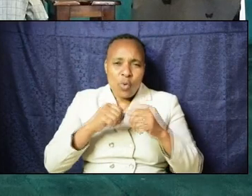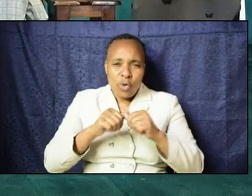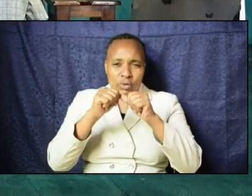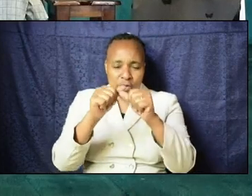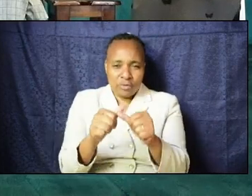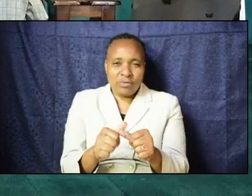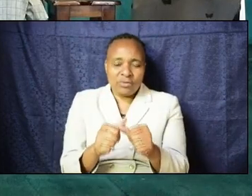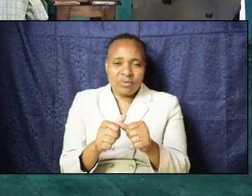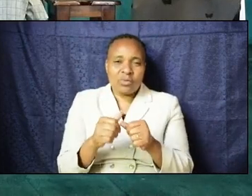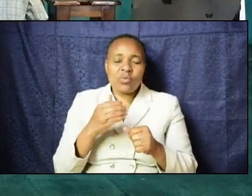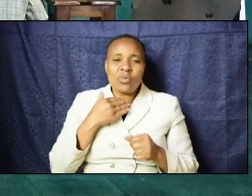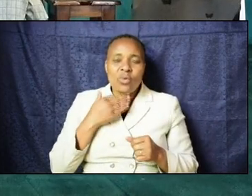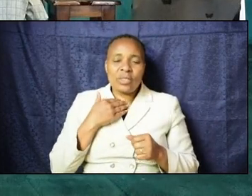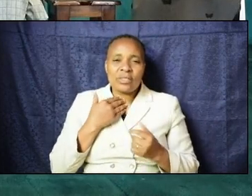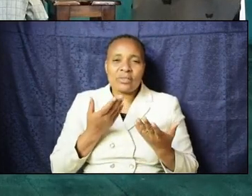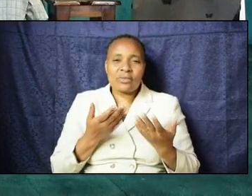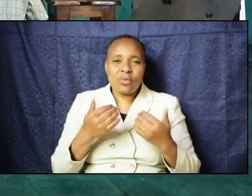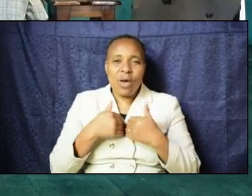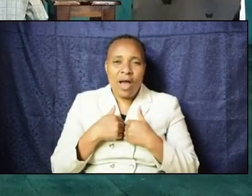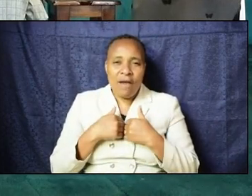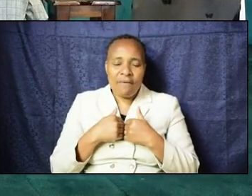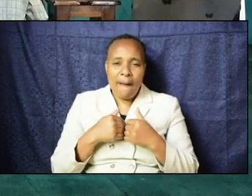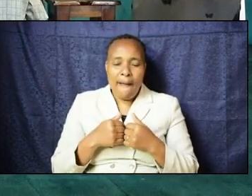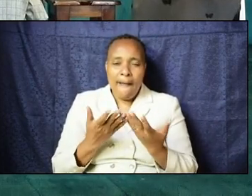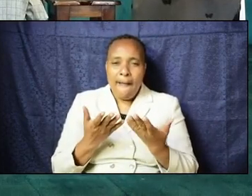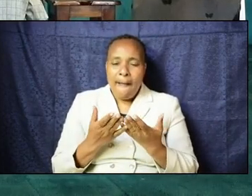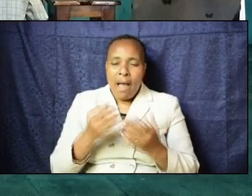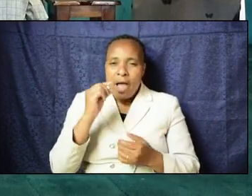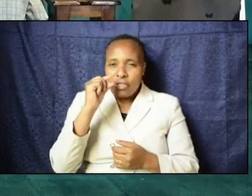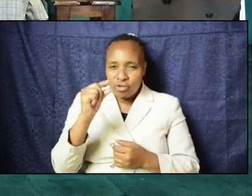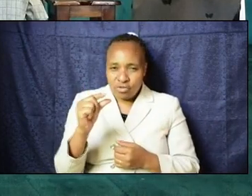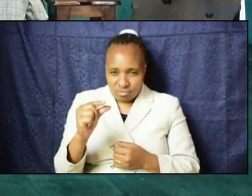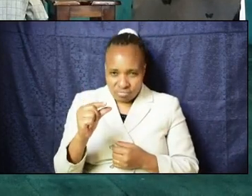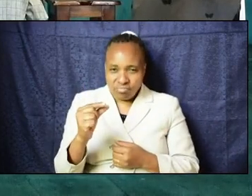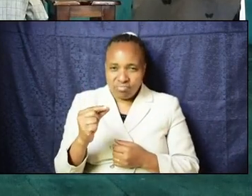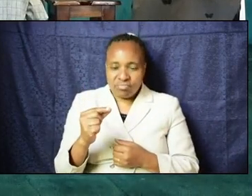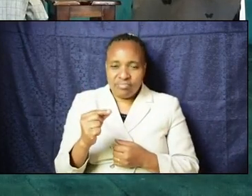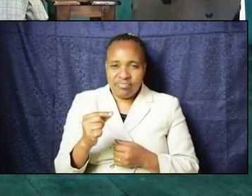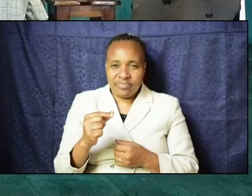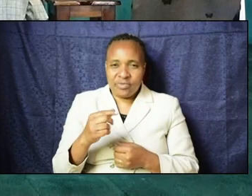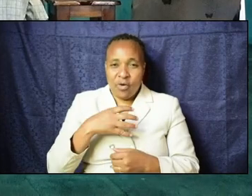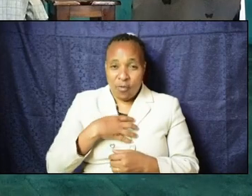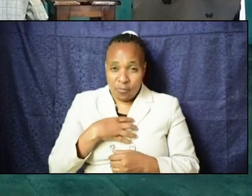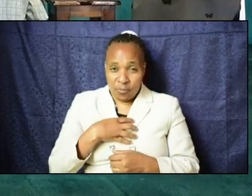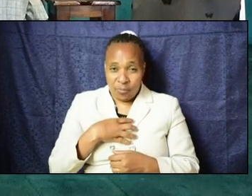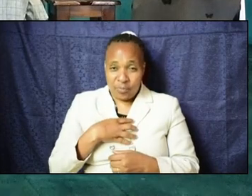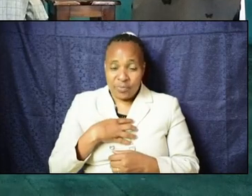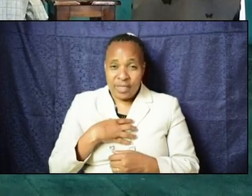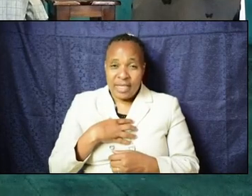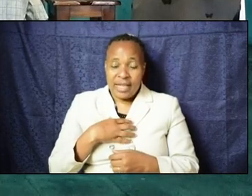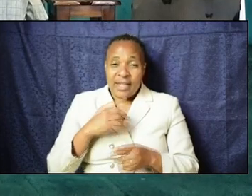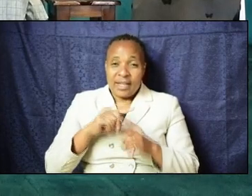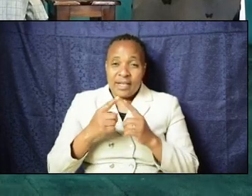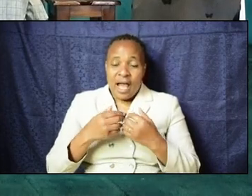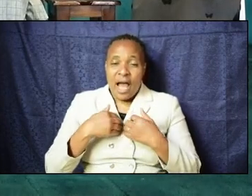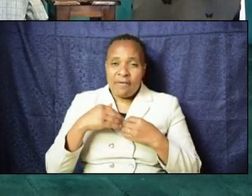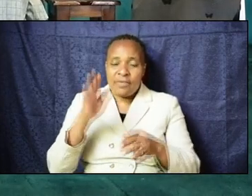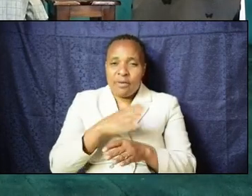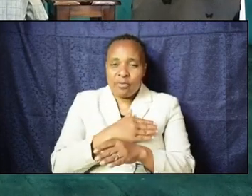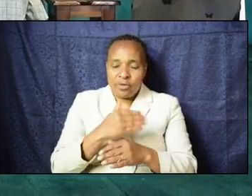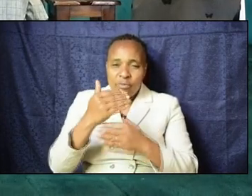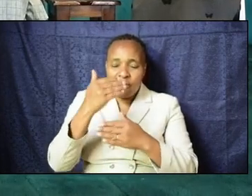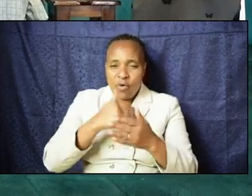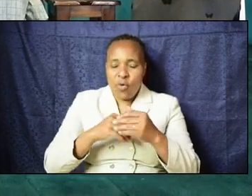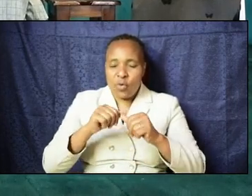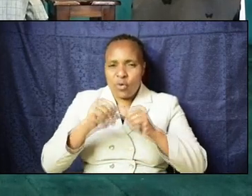continue, we'd like to have a short break. I hope you're enjoying the lesson so far. We'll have a short item of music before we